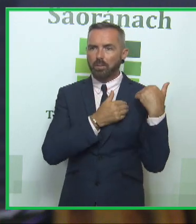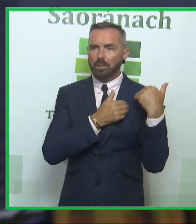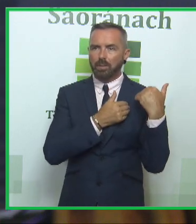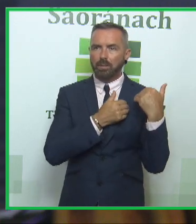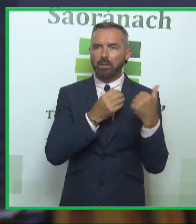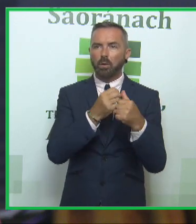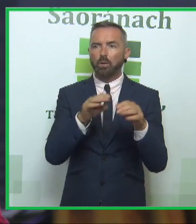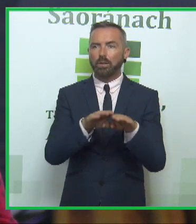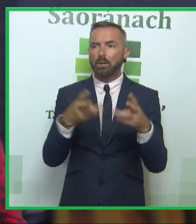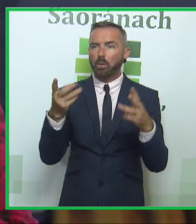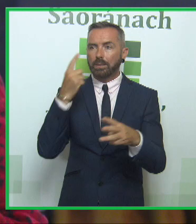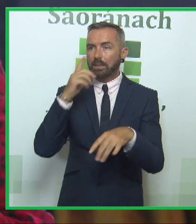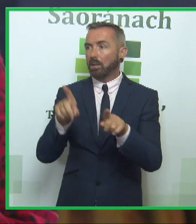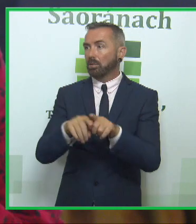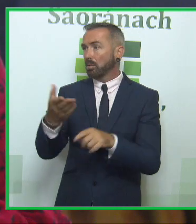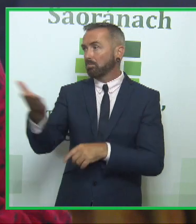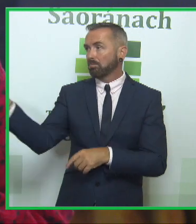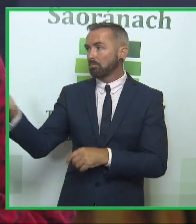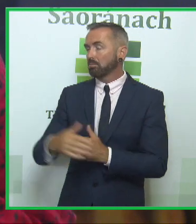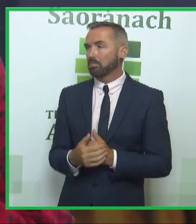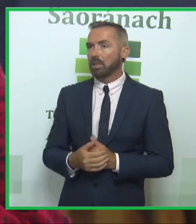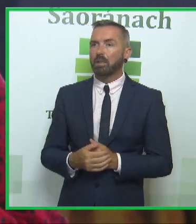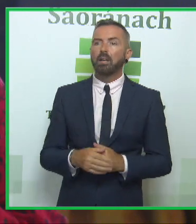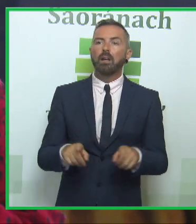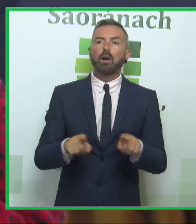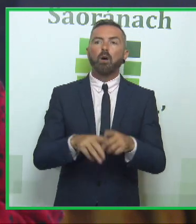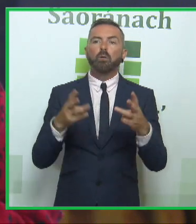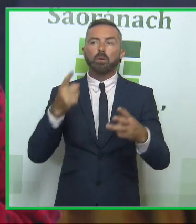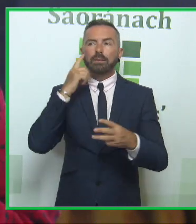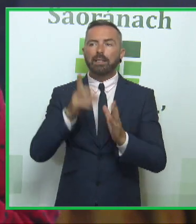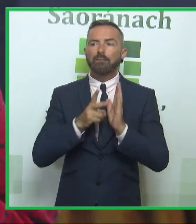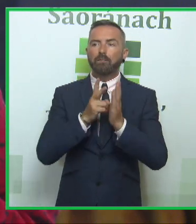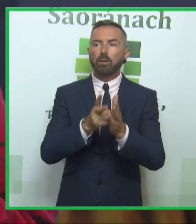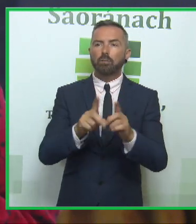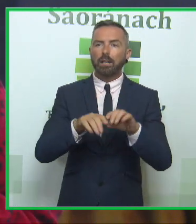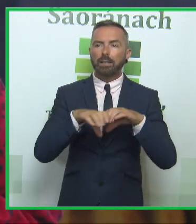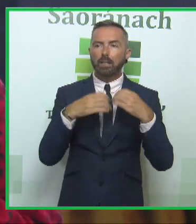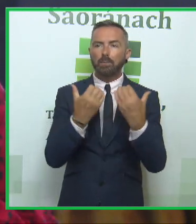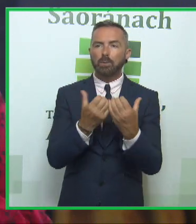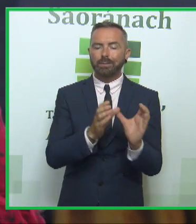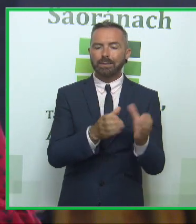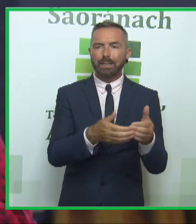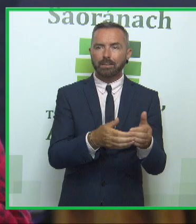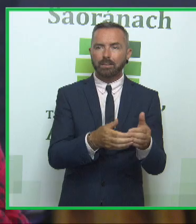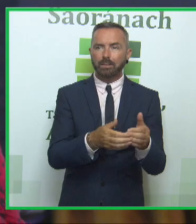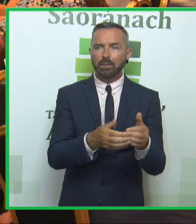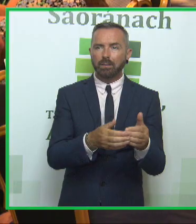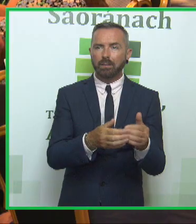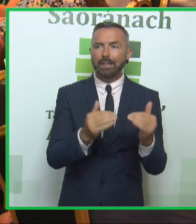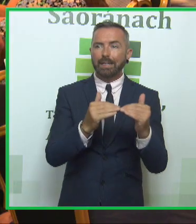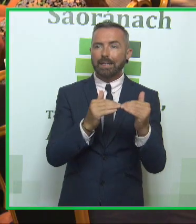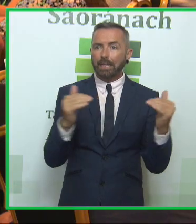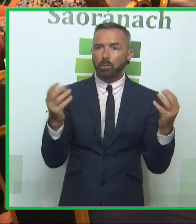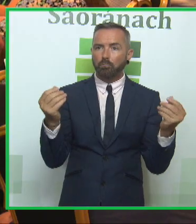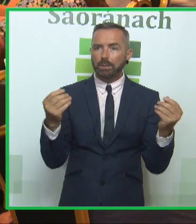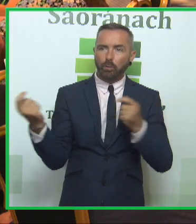have said they'd like to see. And we would also like to see the voluntary and community sector equally resourced. So